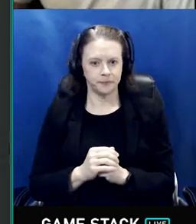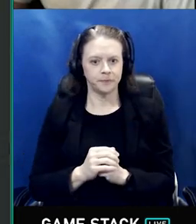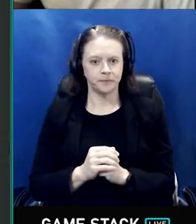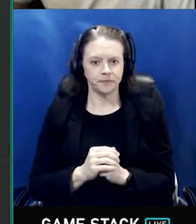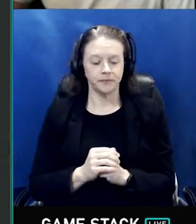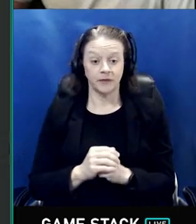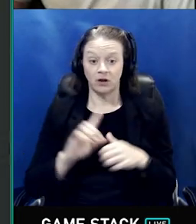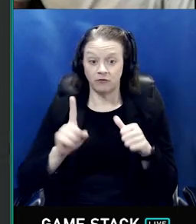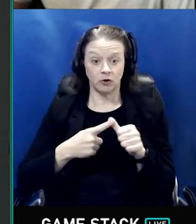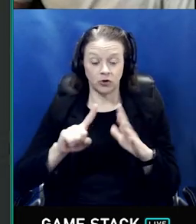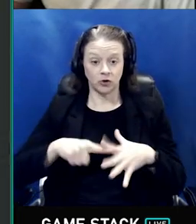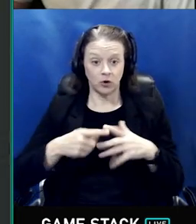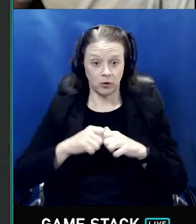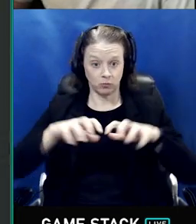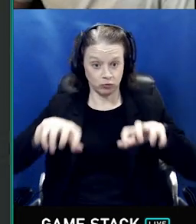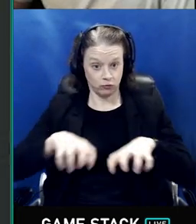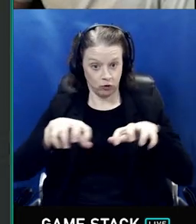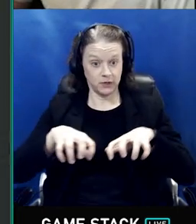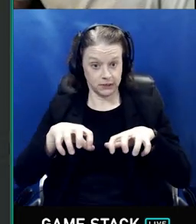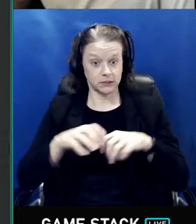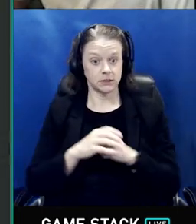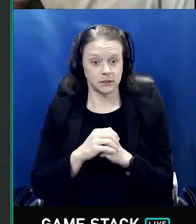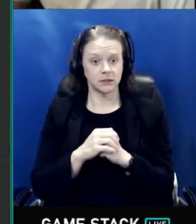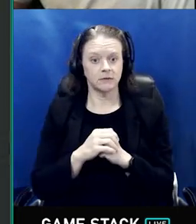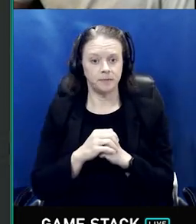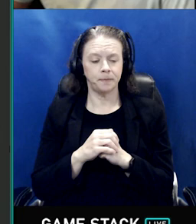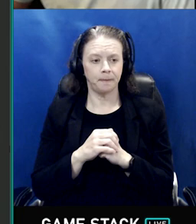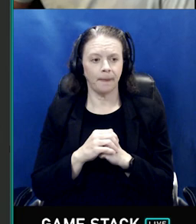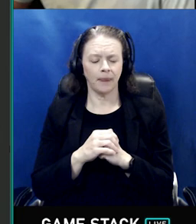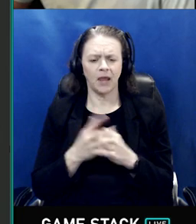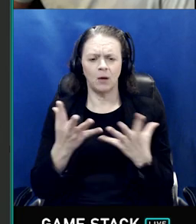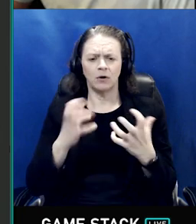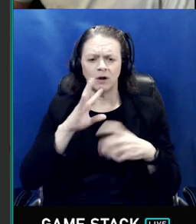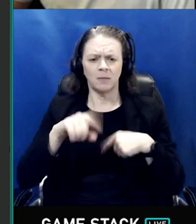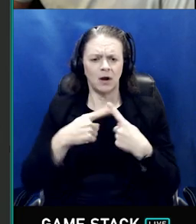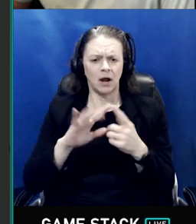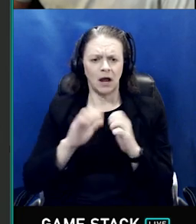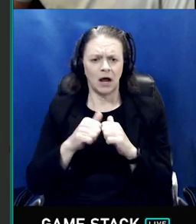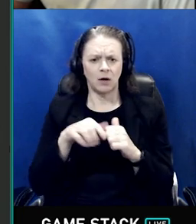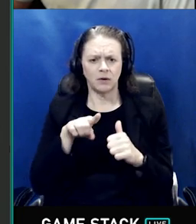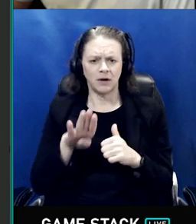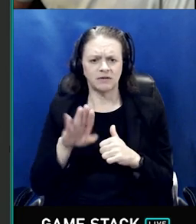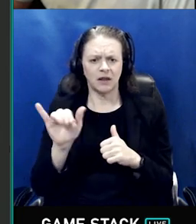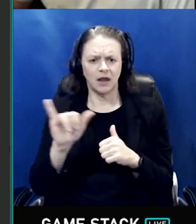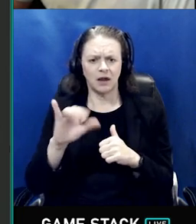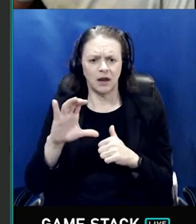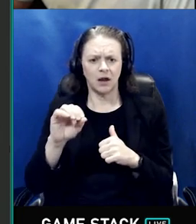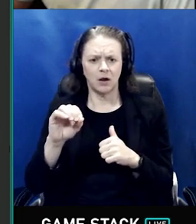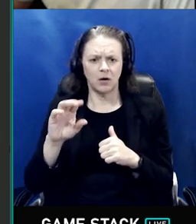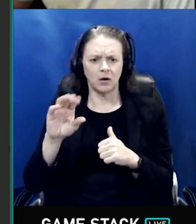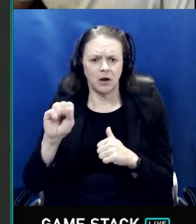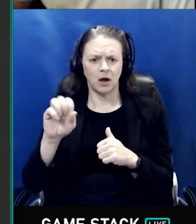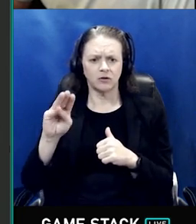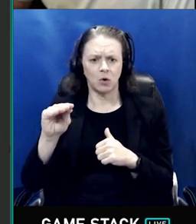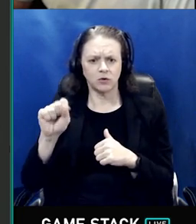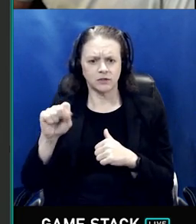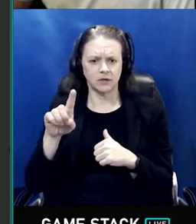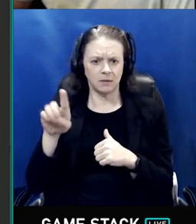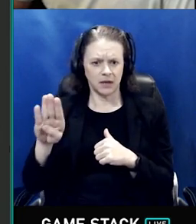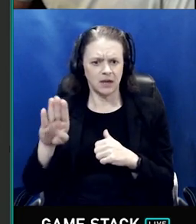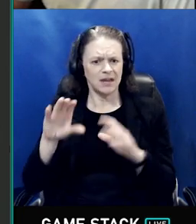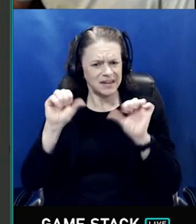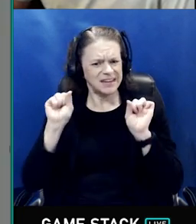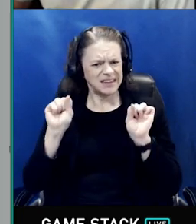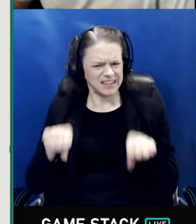performance aspects and talk about how a database like Cosmos DB can address developers' concerns in the areas of